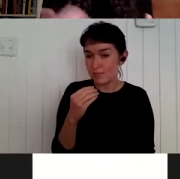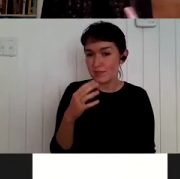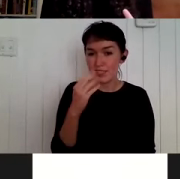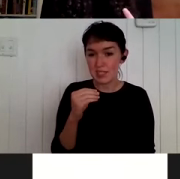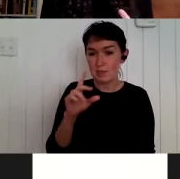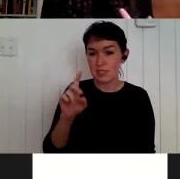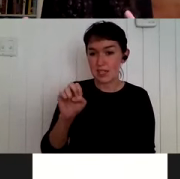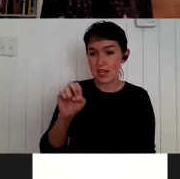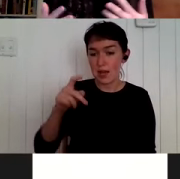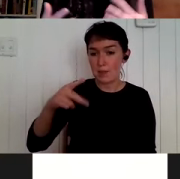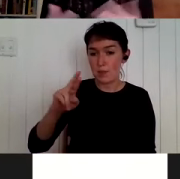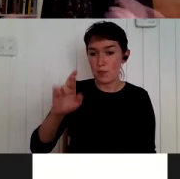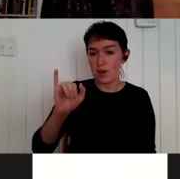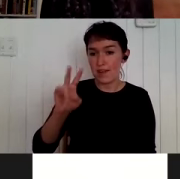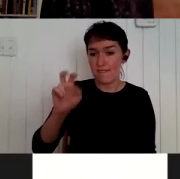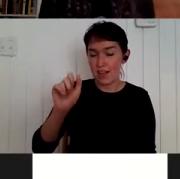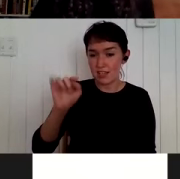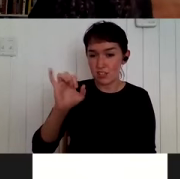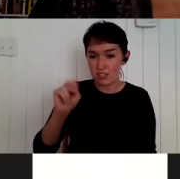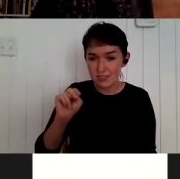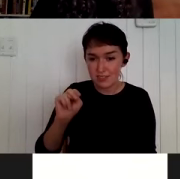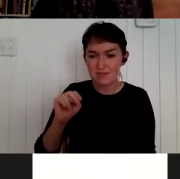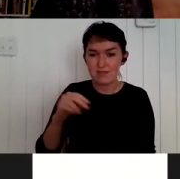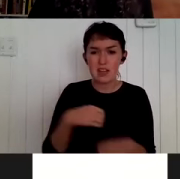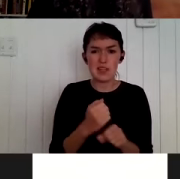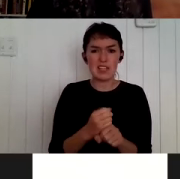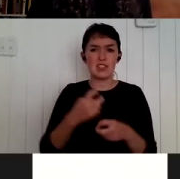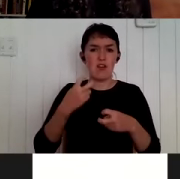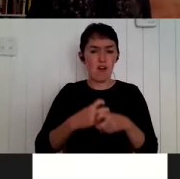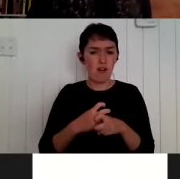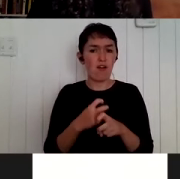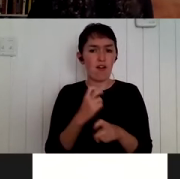or take in new information and to retain it.